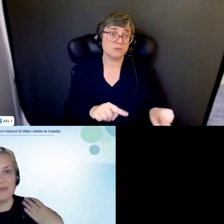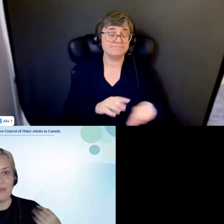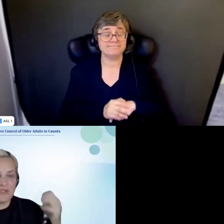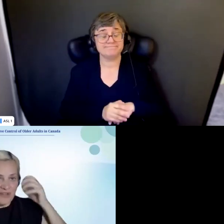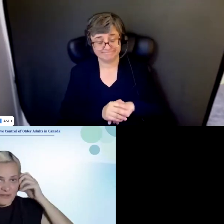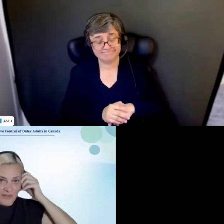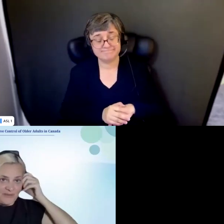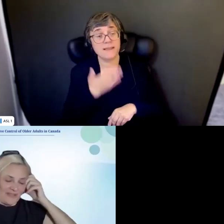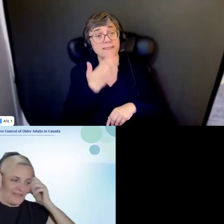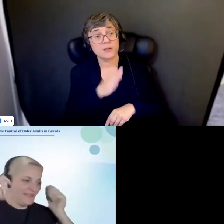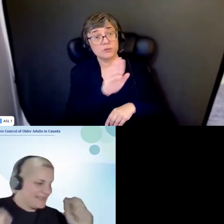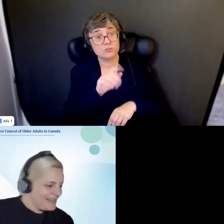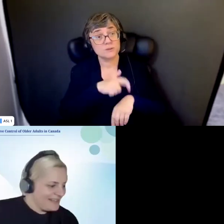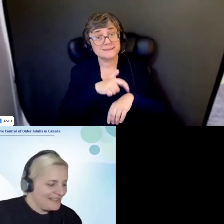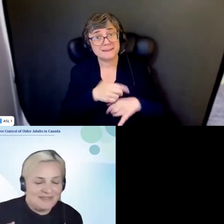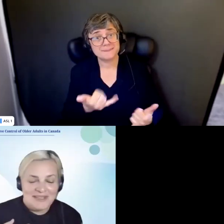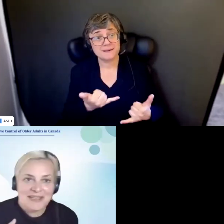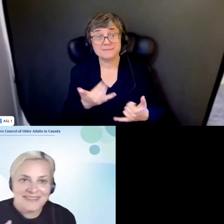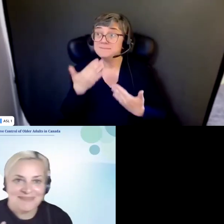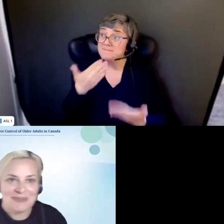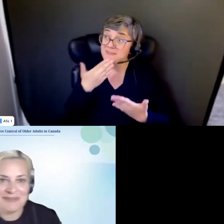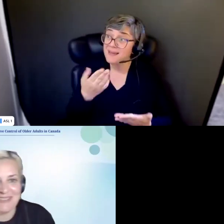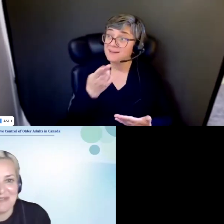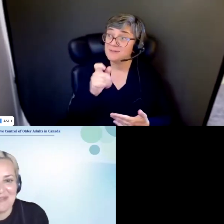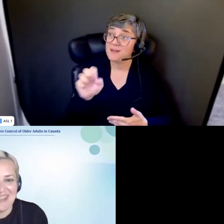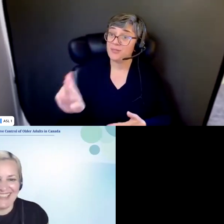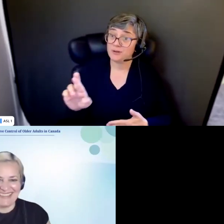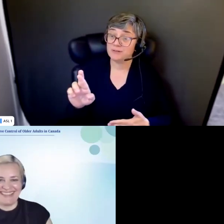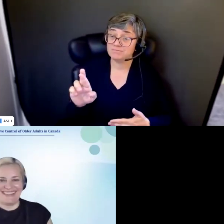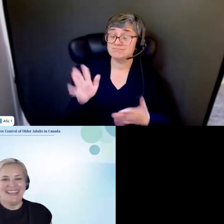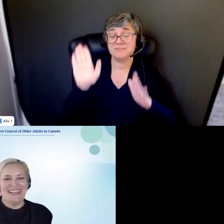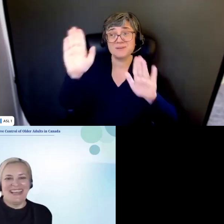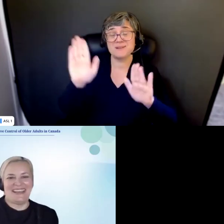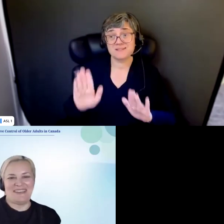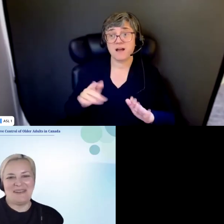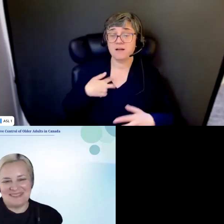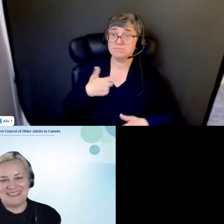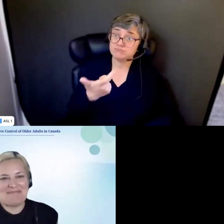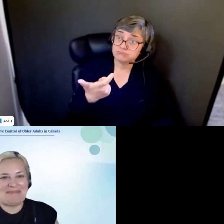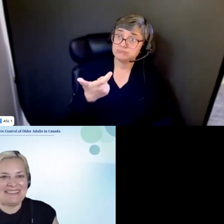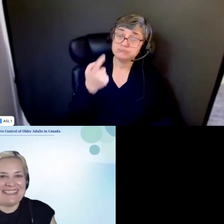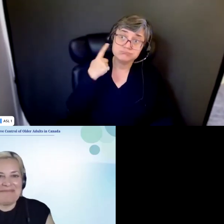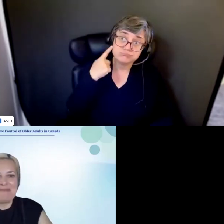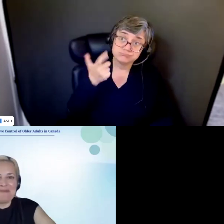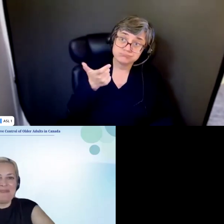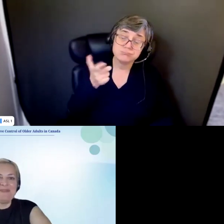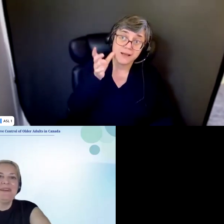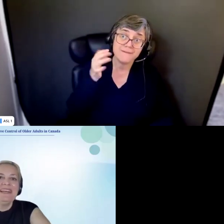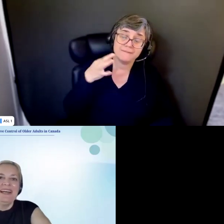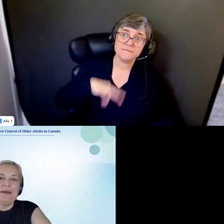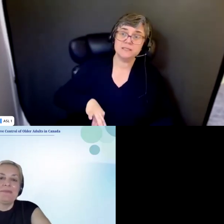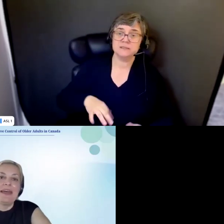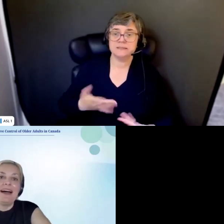Thank you so much, Heather. That was excellent. I benefited from that deep